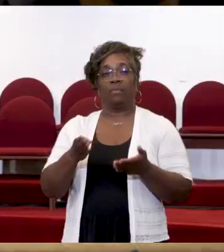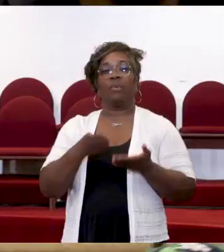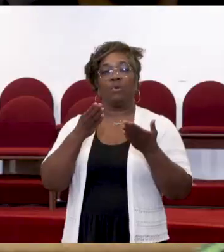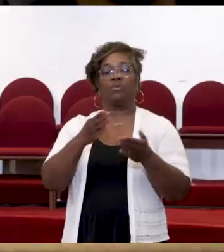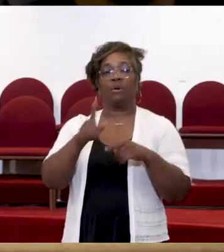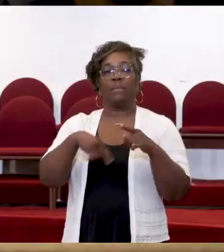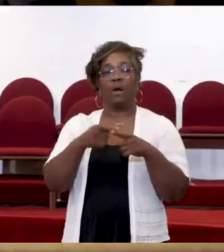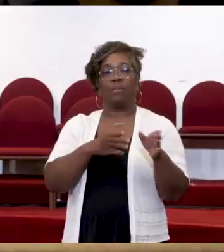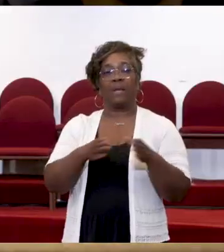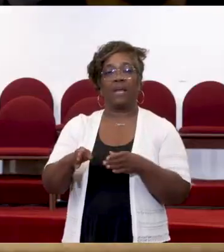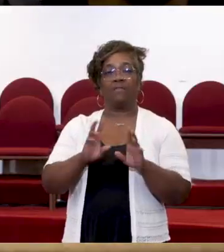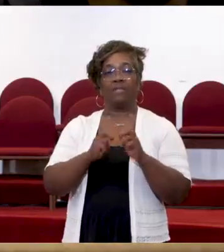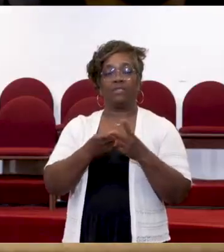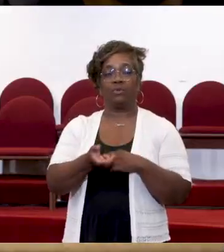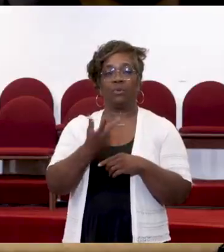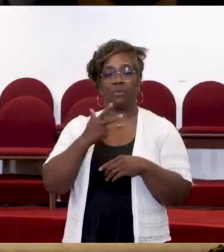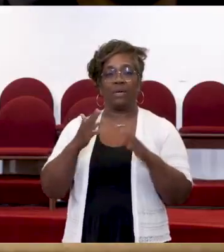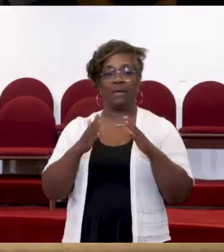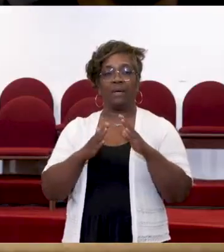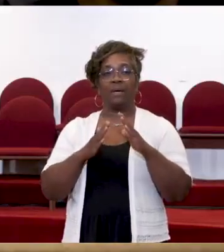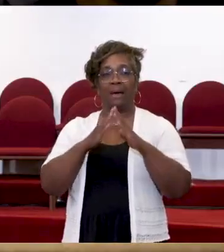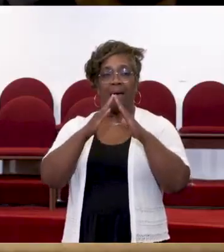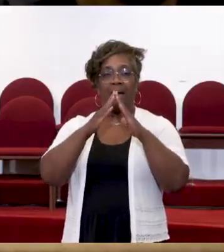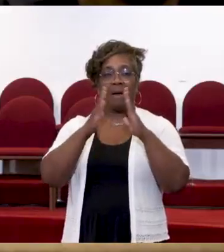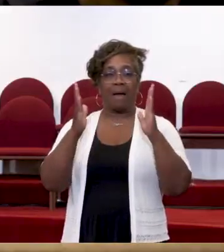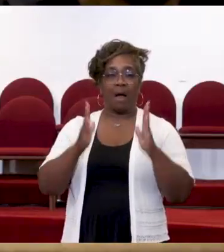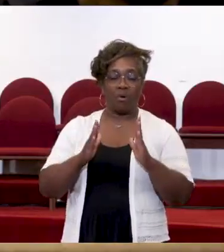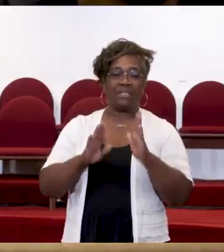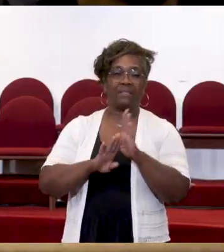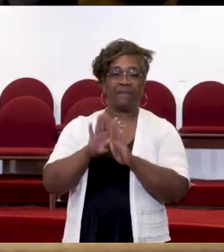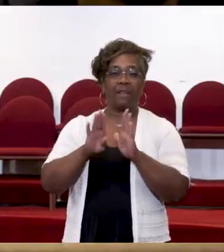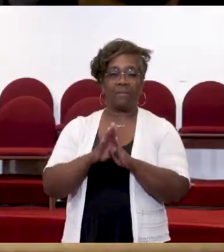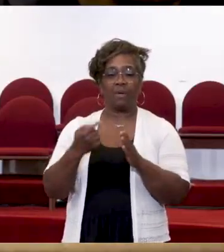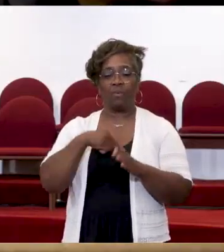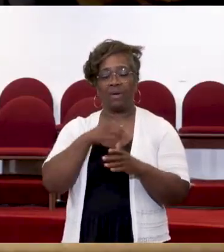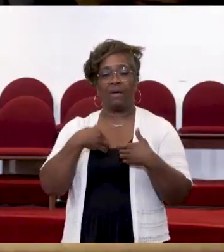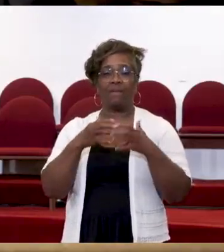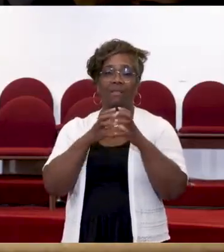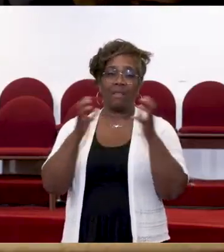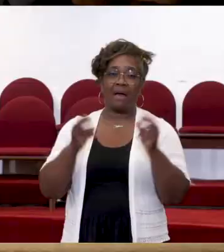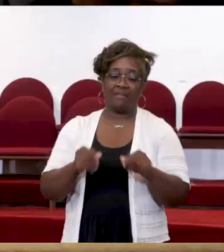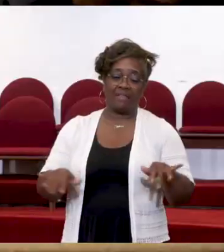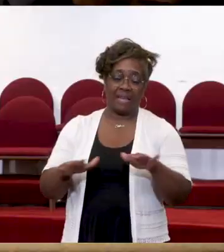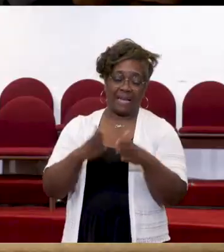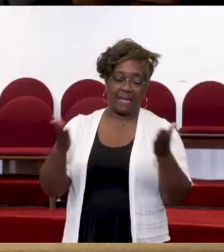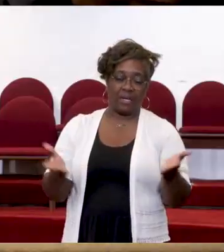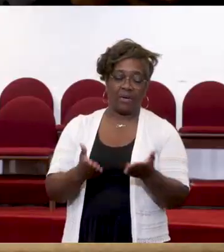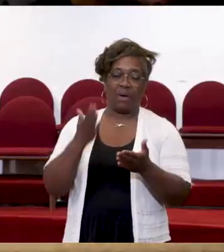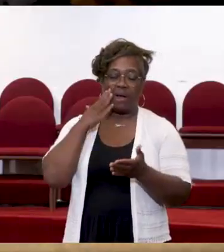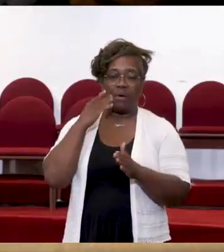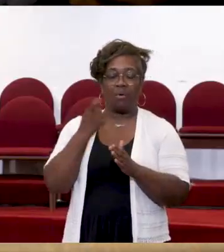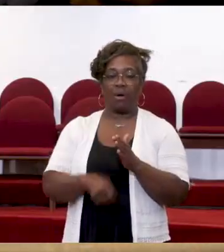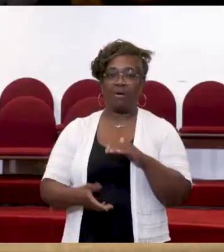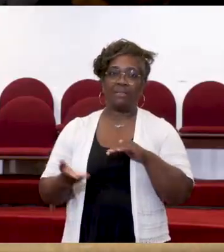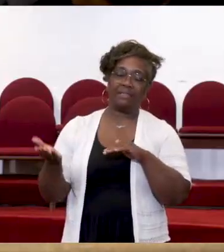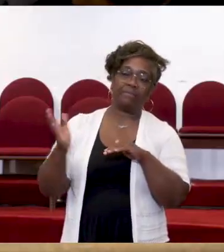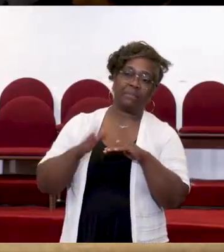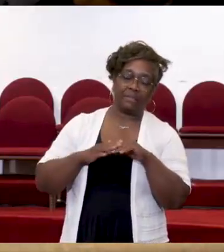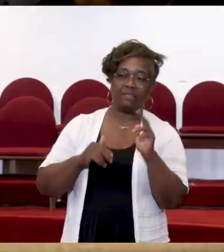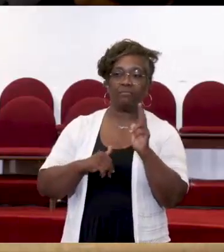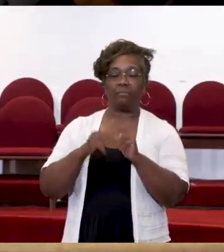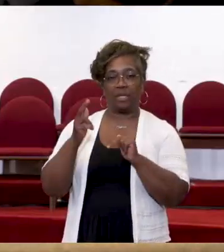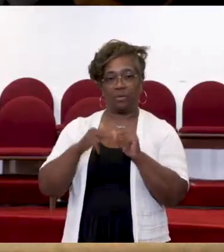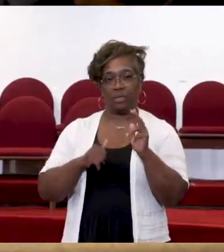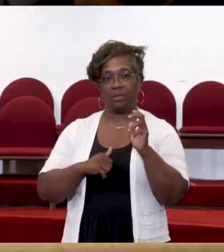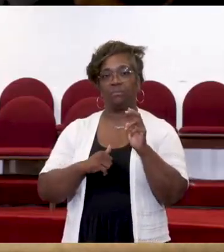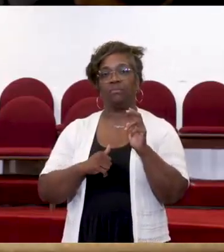3, housing development. We have lots of land here, and I know prices have gone up in building construction,